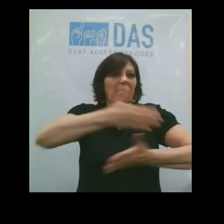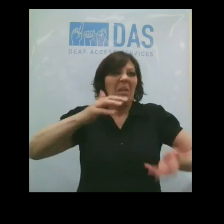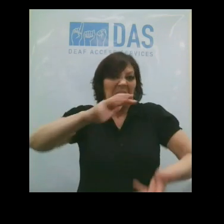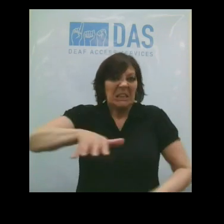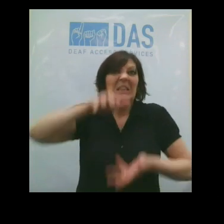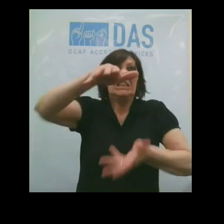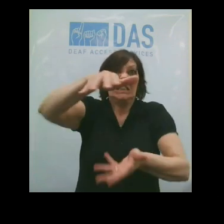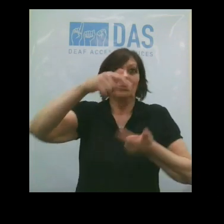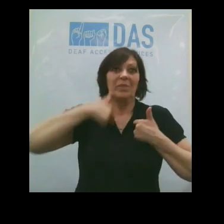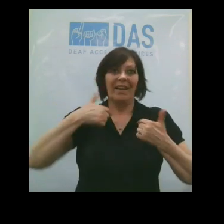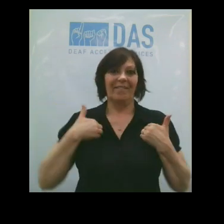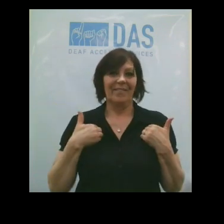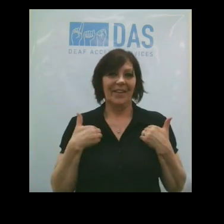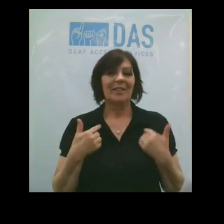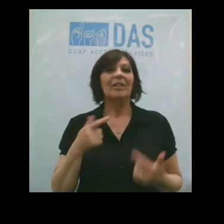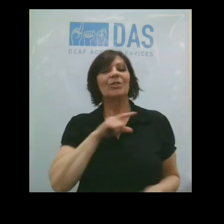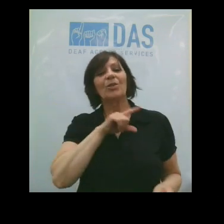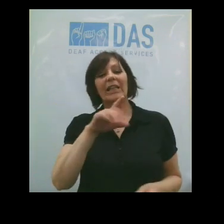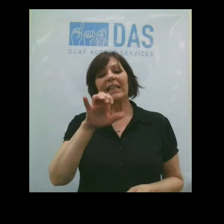go to